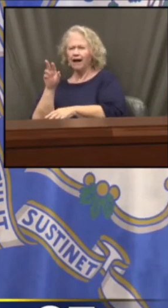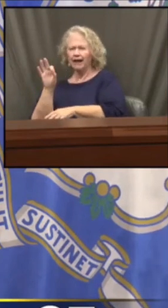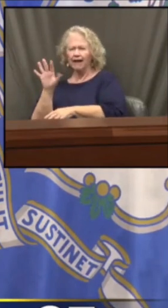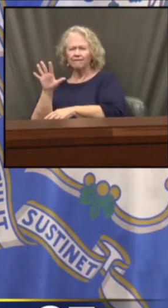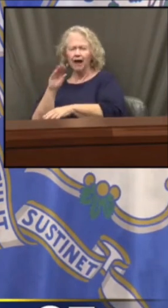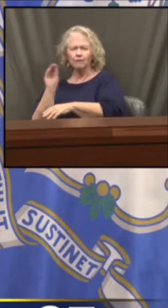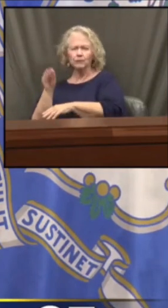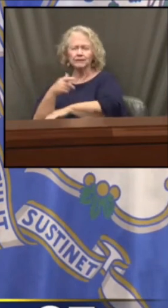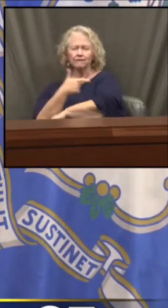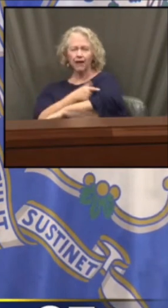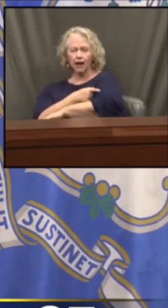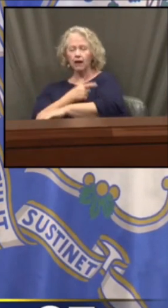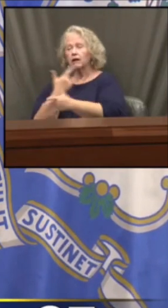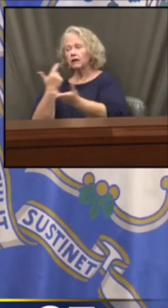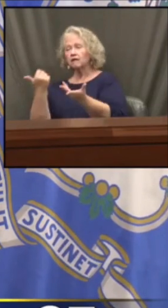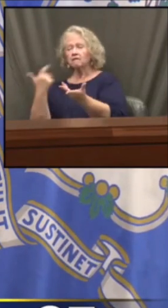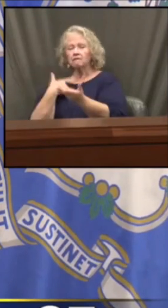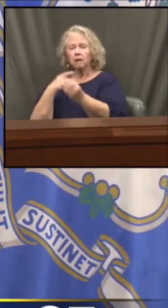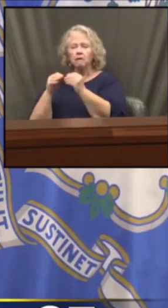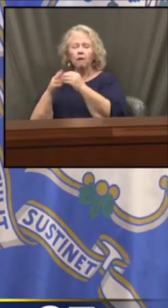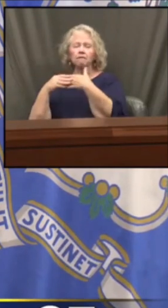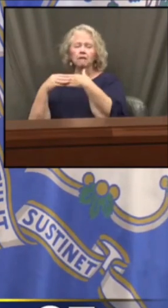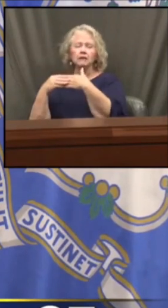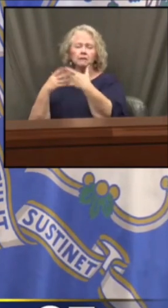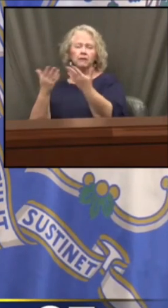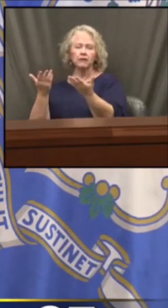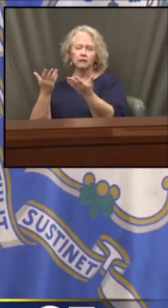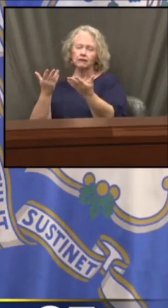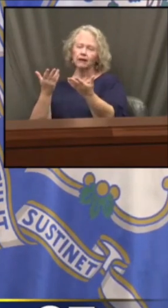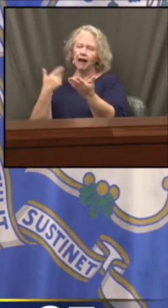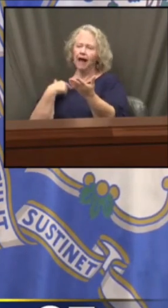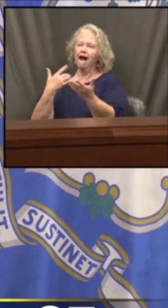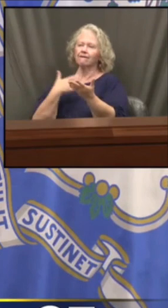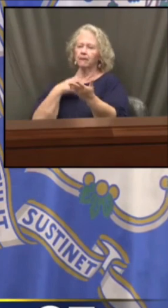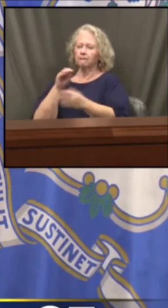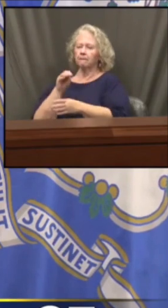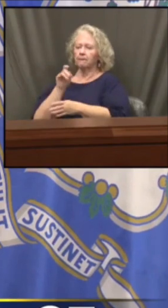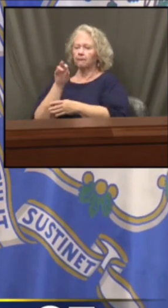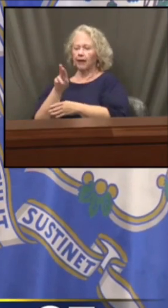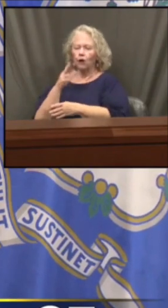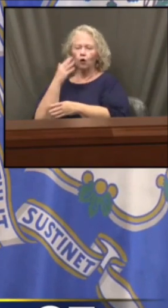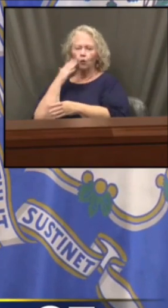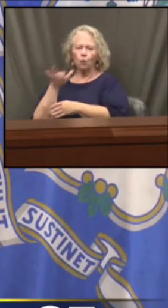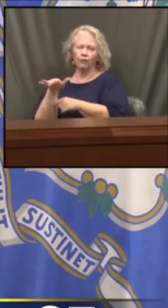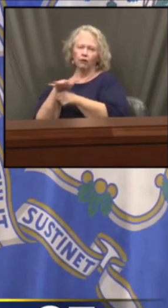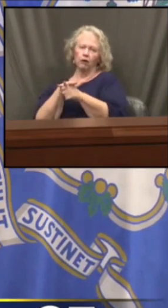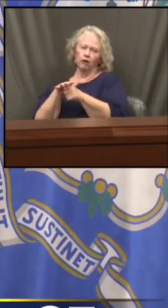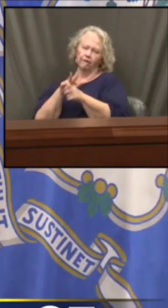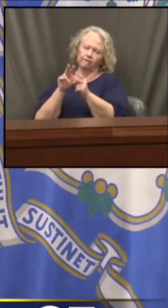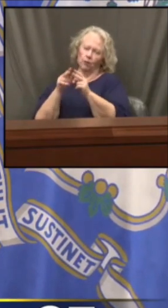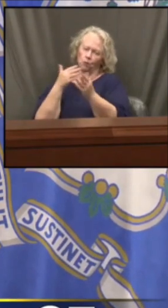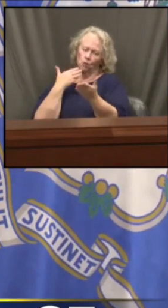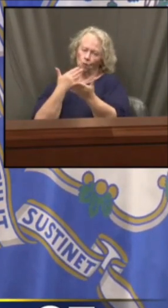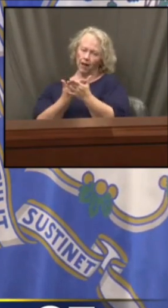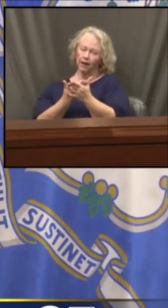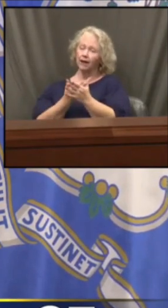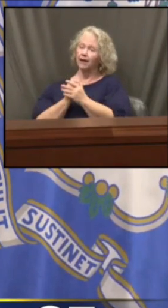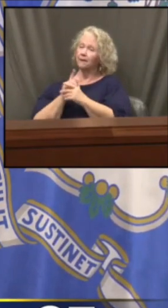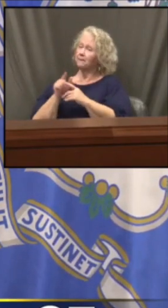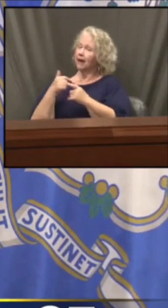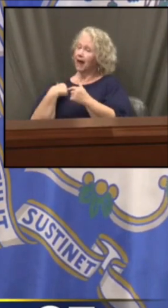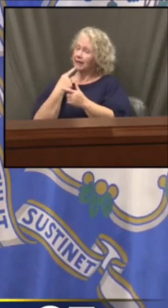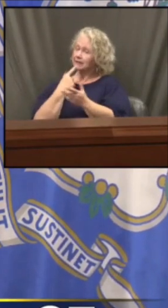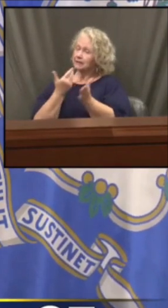more discretion because I think the mayors know their communities pretty well. But as I've said, a couple of times